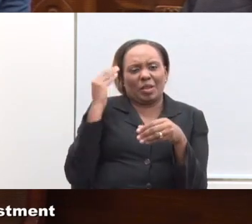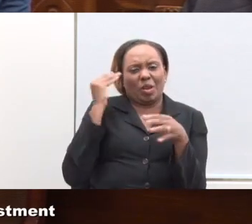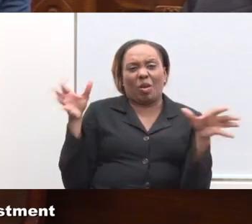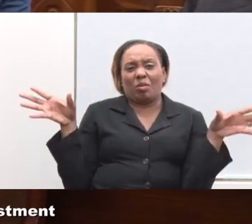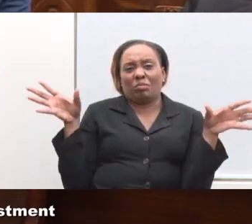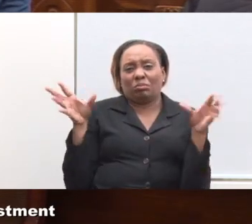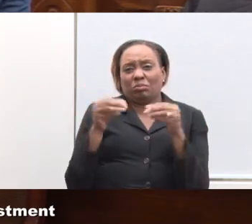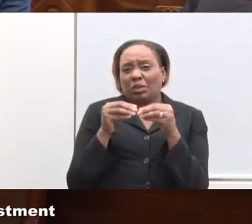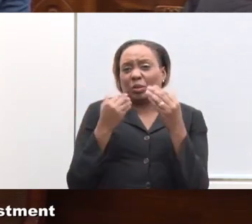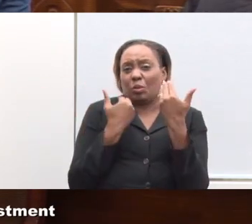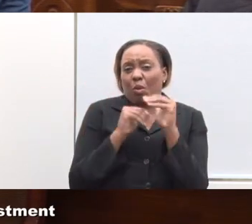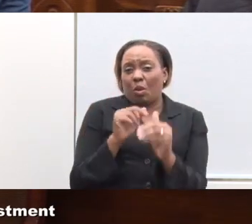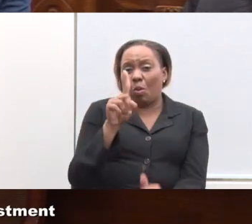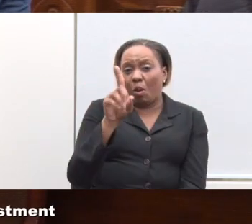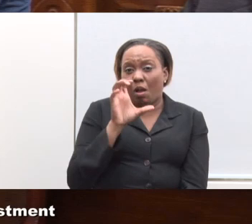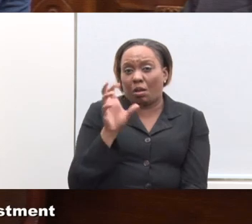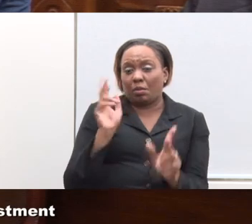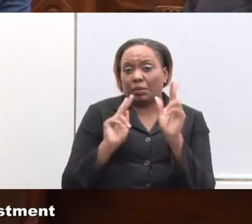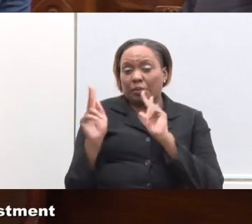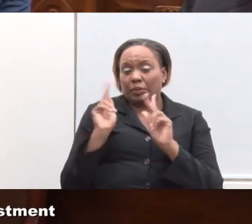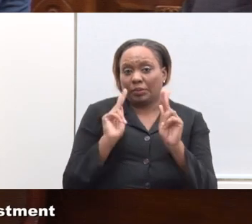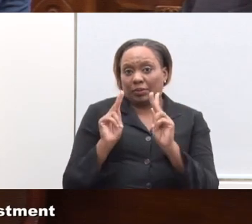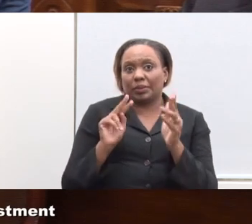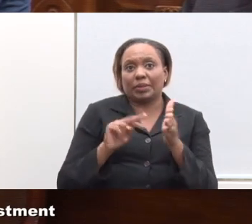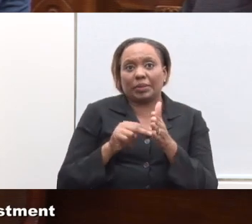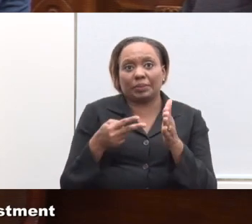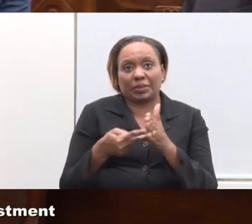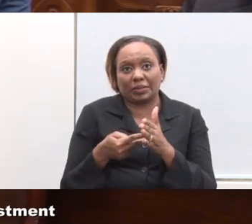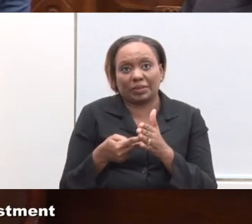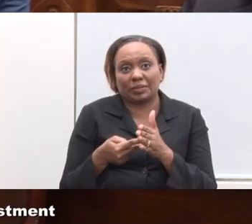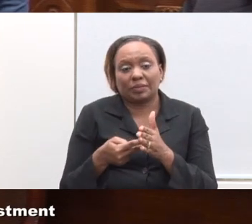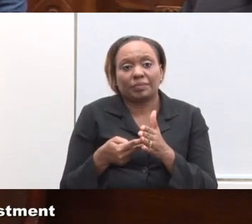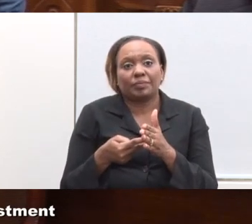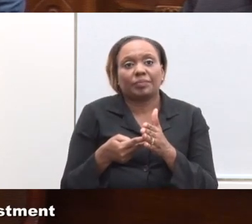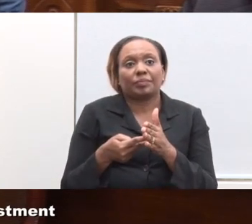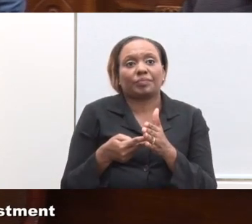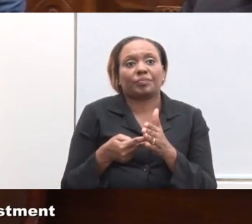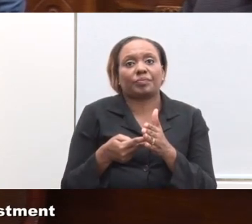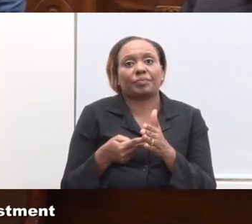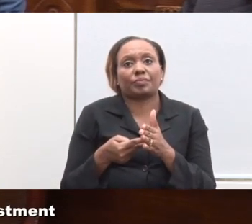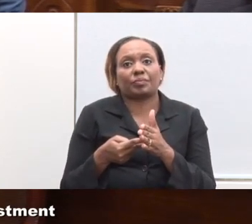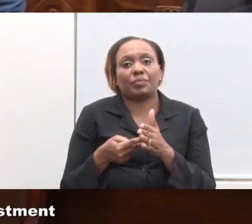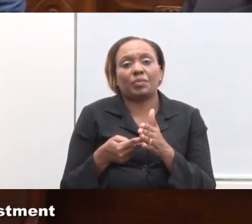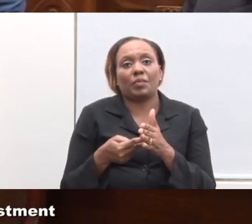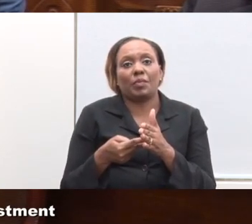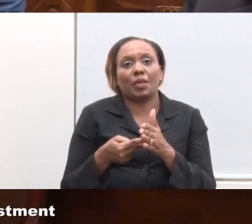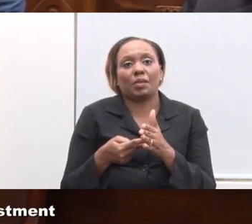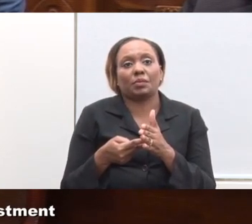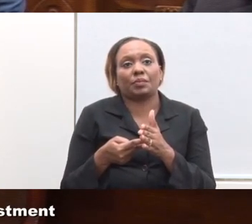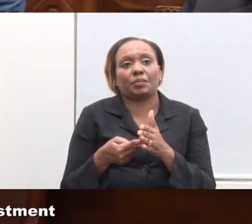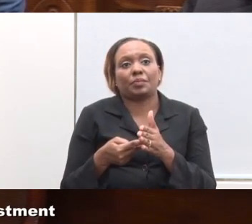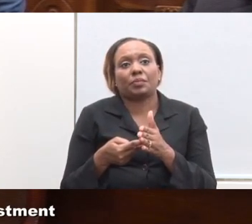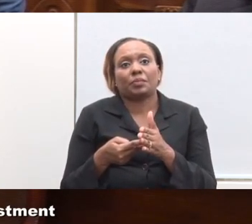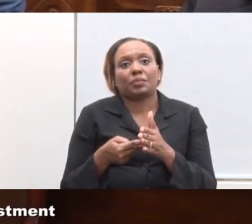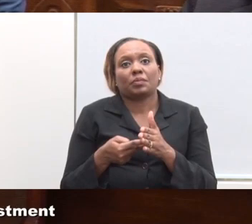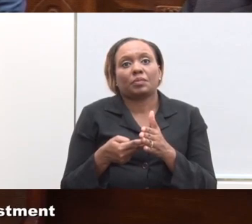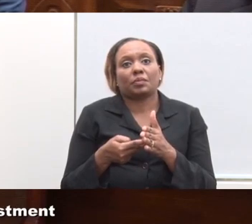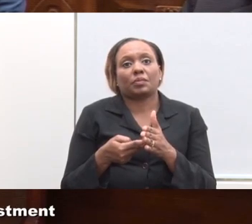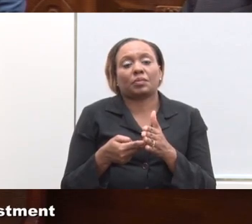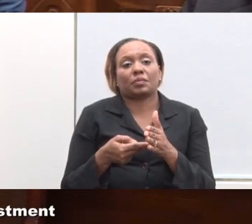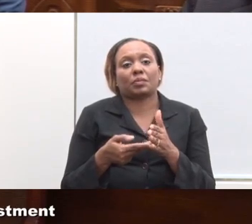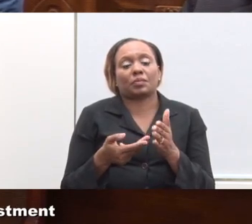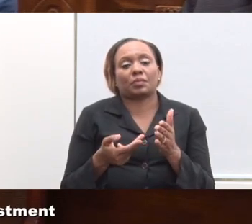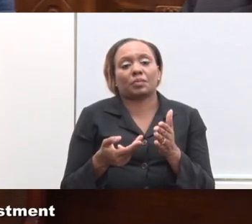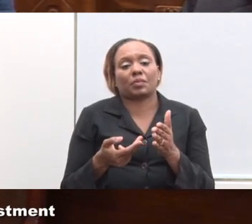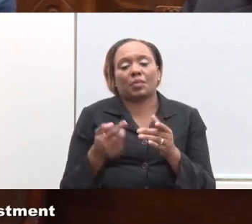reduced to 100, it is, then they are unlikely to be able to start making their money as they would